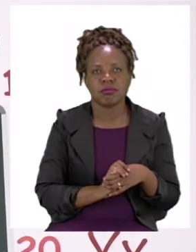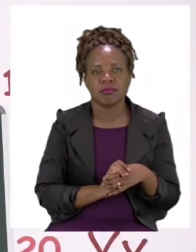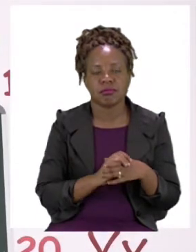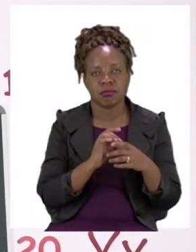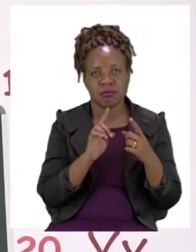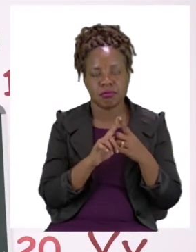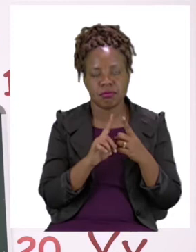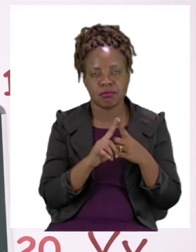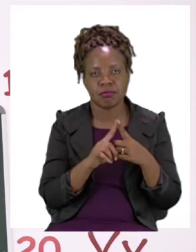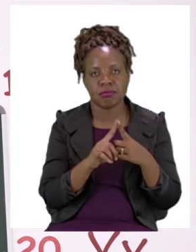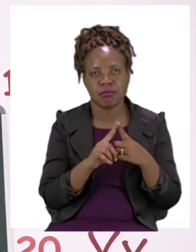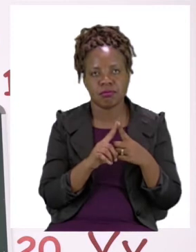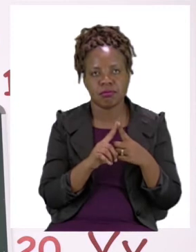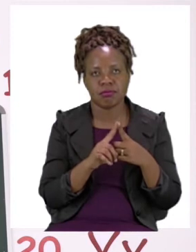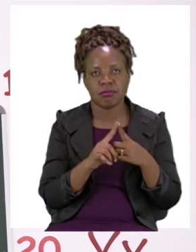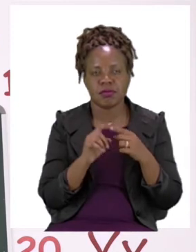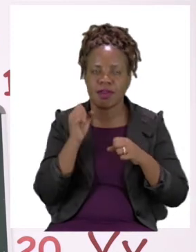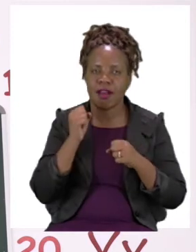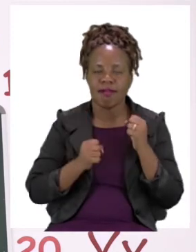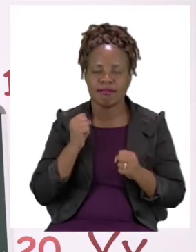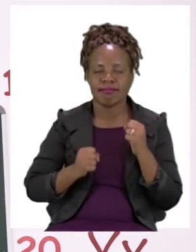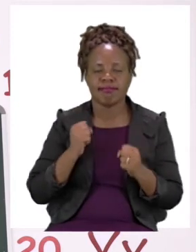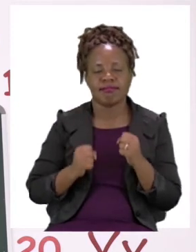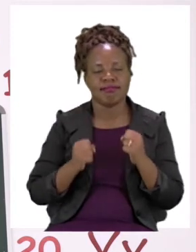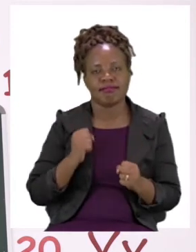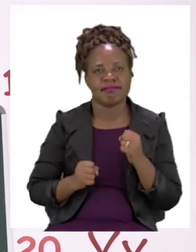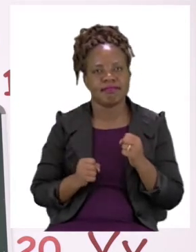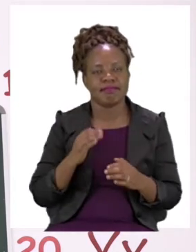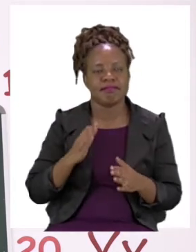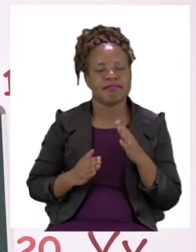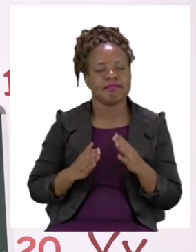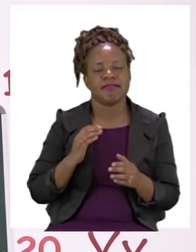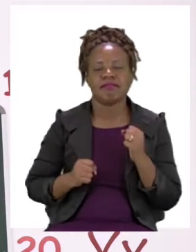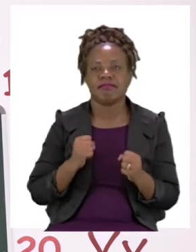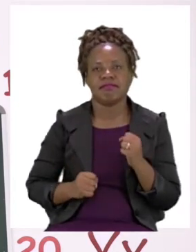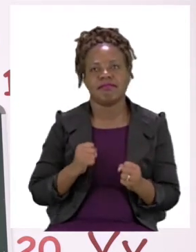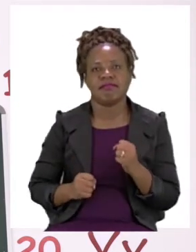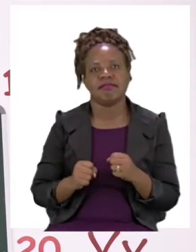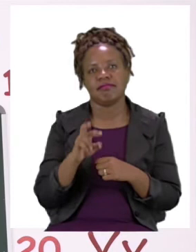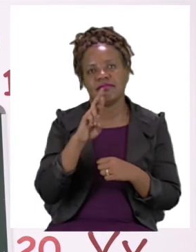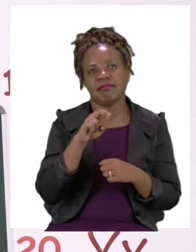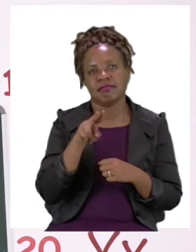that we have is the word run. Everyone, let's say run.